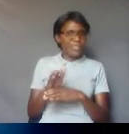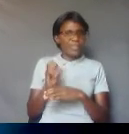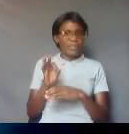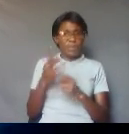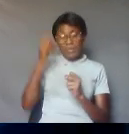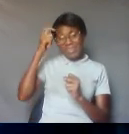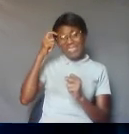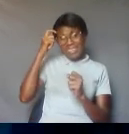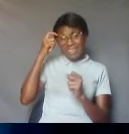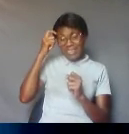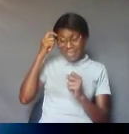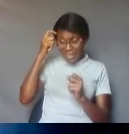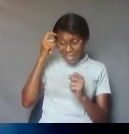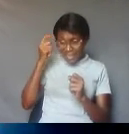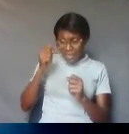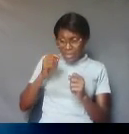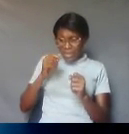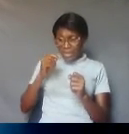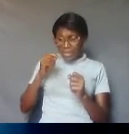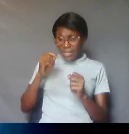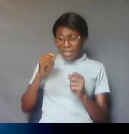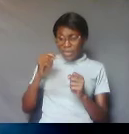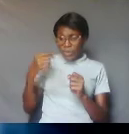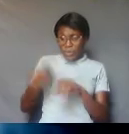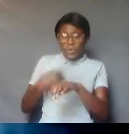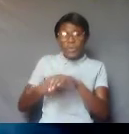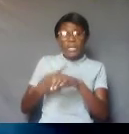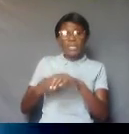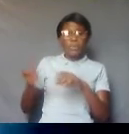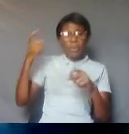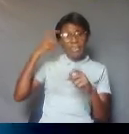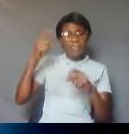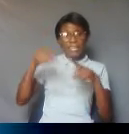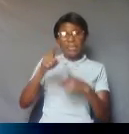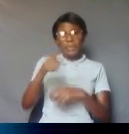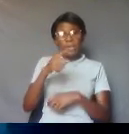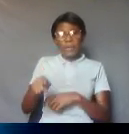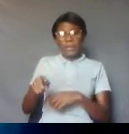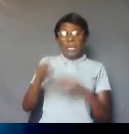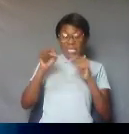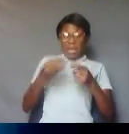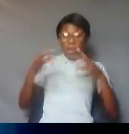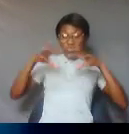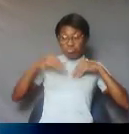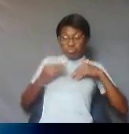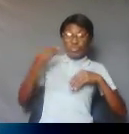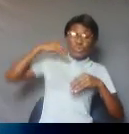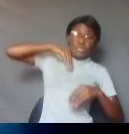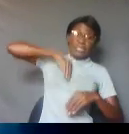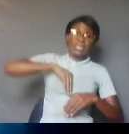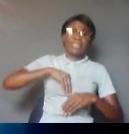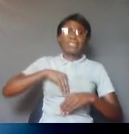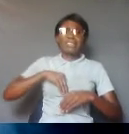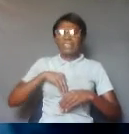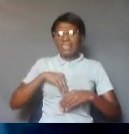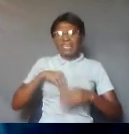is like this because of this. But hence, it does not always happen that way. And in most cases, some of these things are medical, and they've